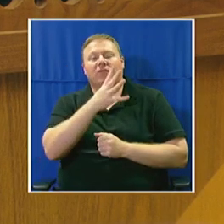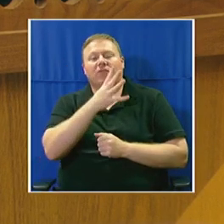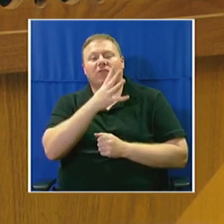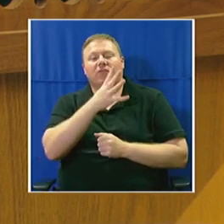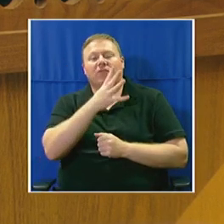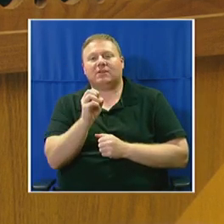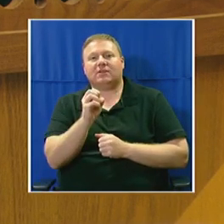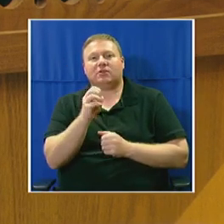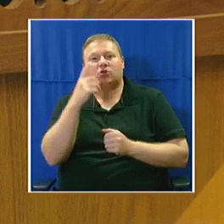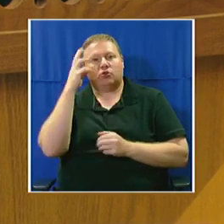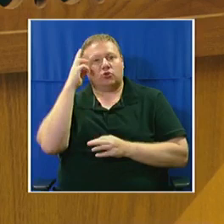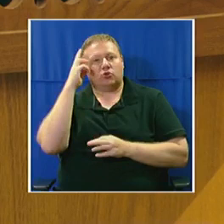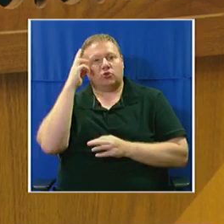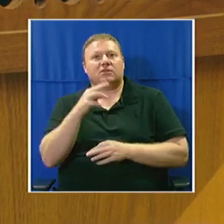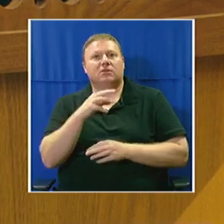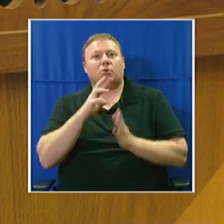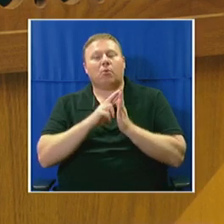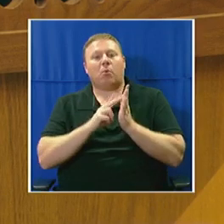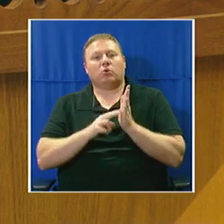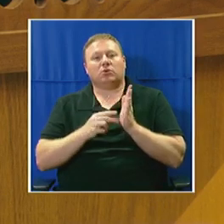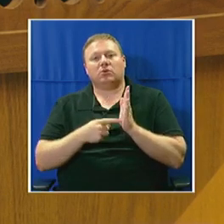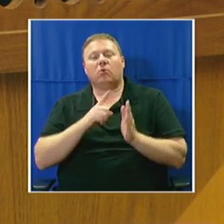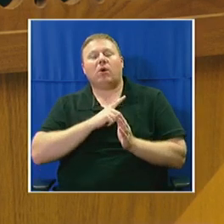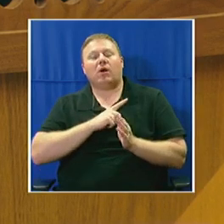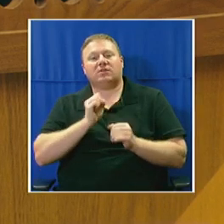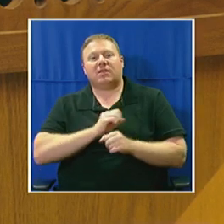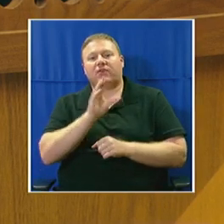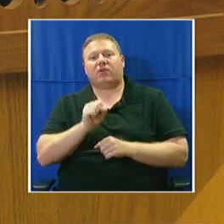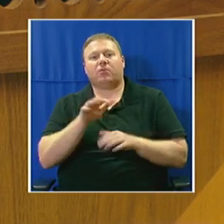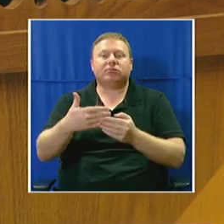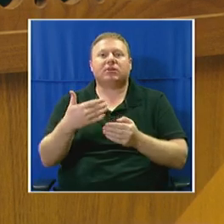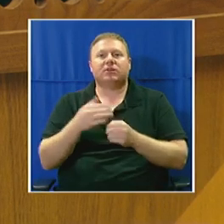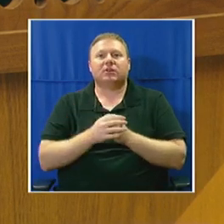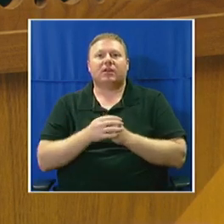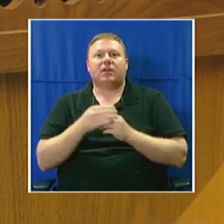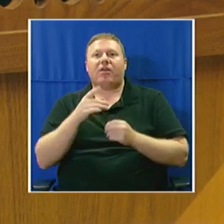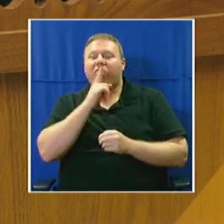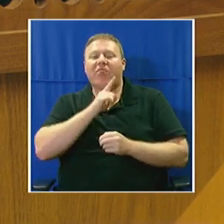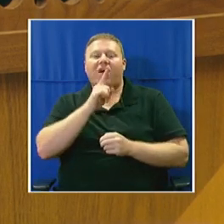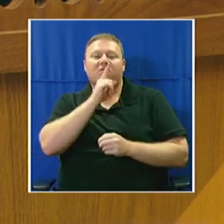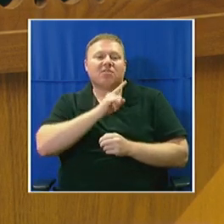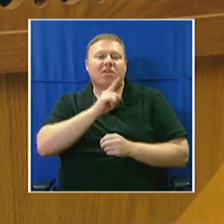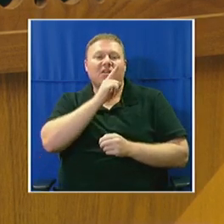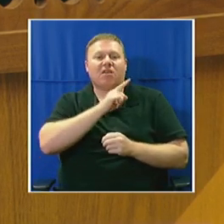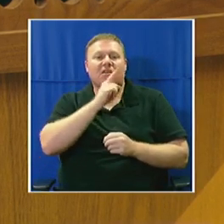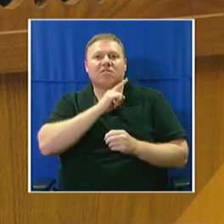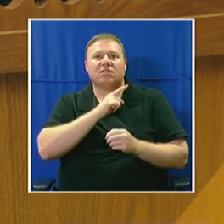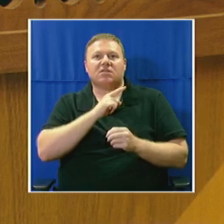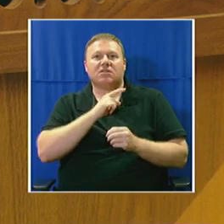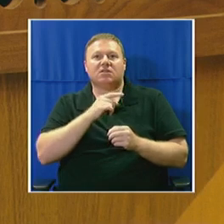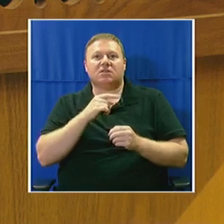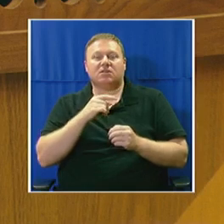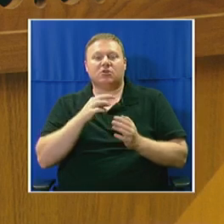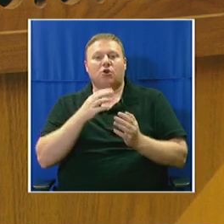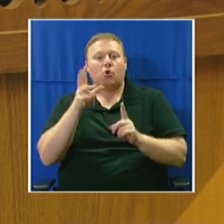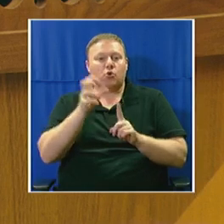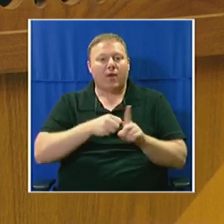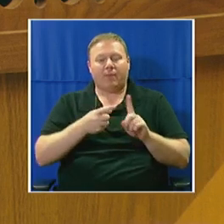reasons why South African women feel they cannot bring and that perhaps the only Avenue left for us is to revolt by any means